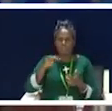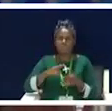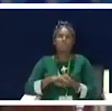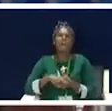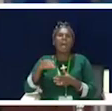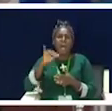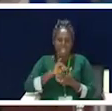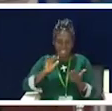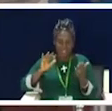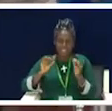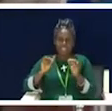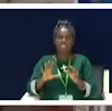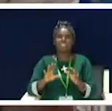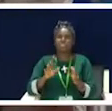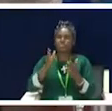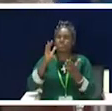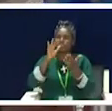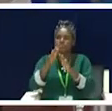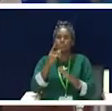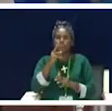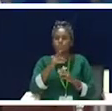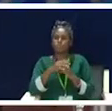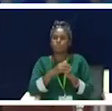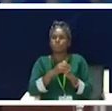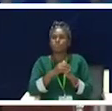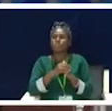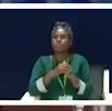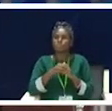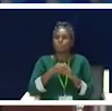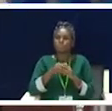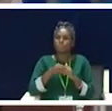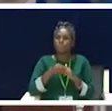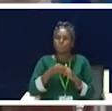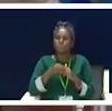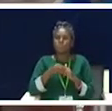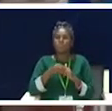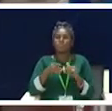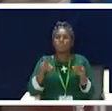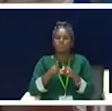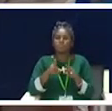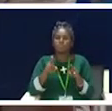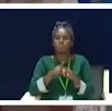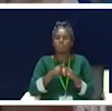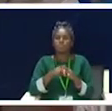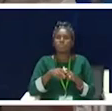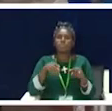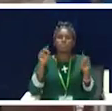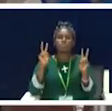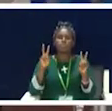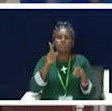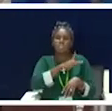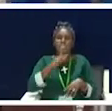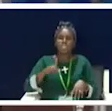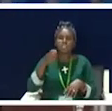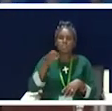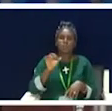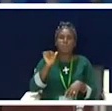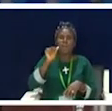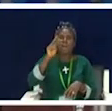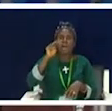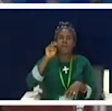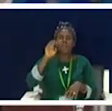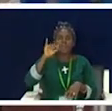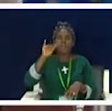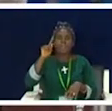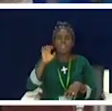you, which drove them out before you also, two kings of Amorites, and not with your